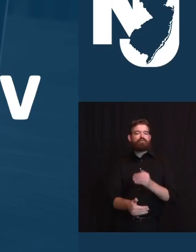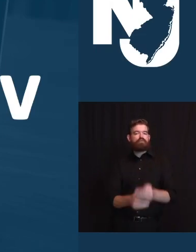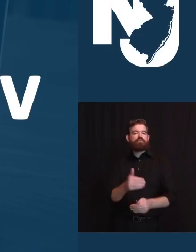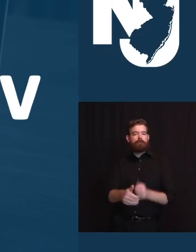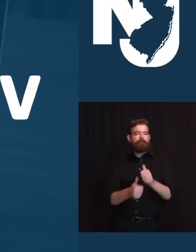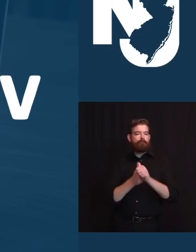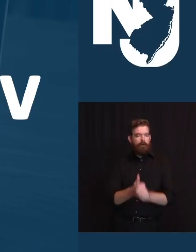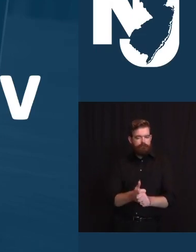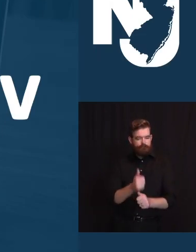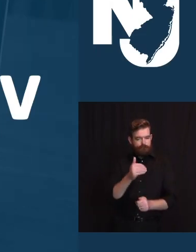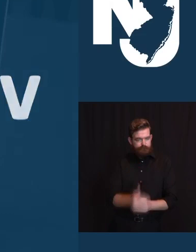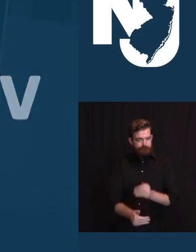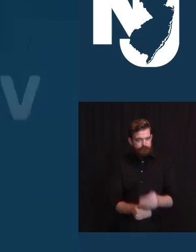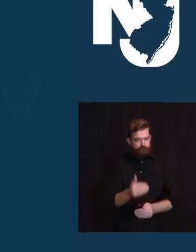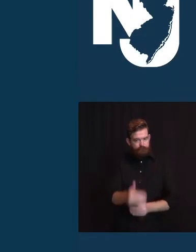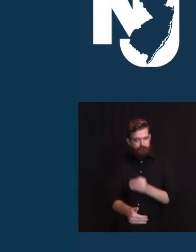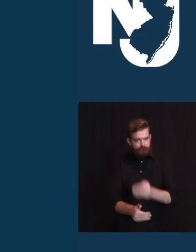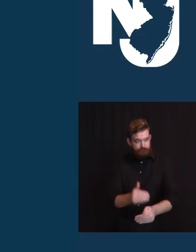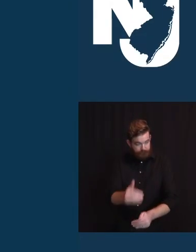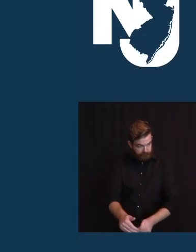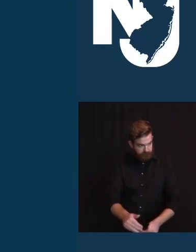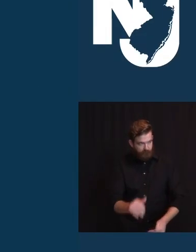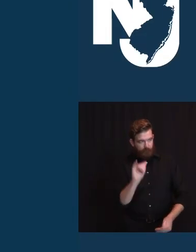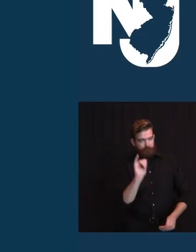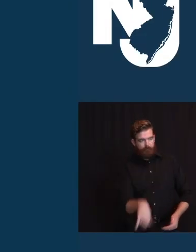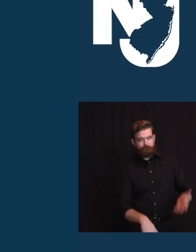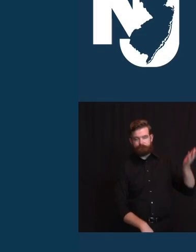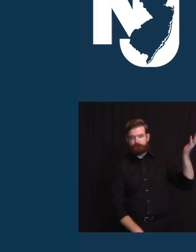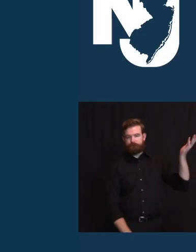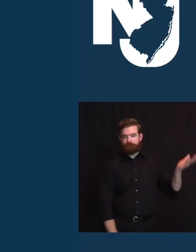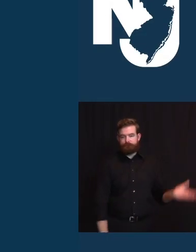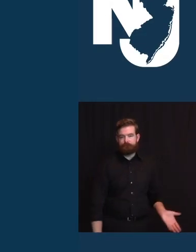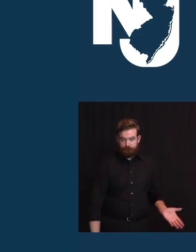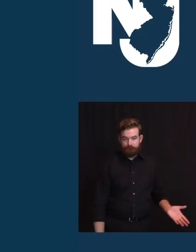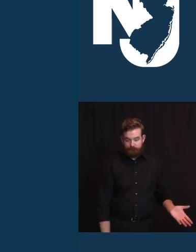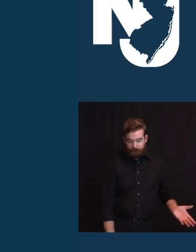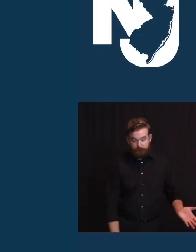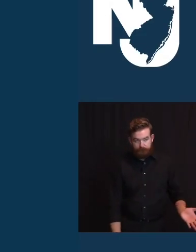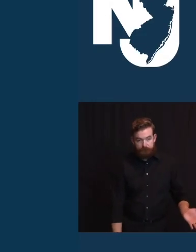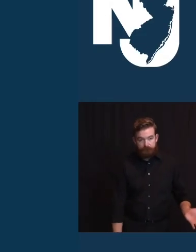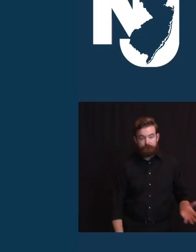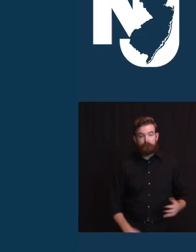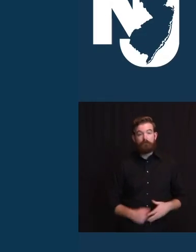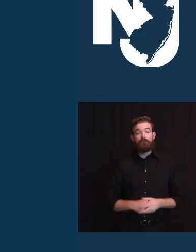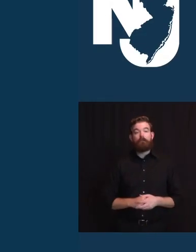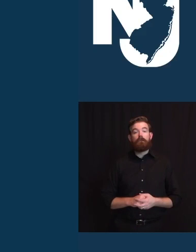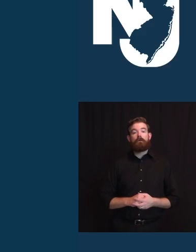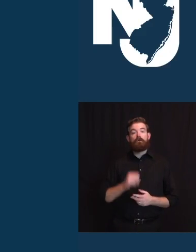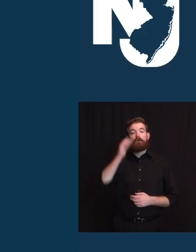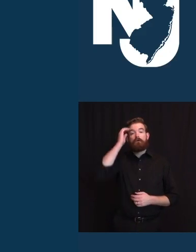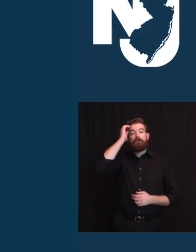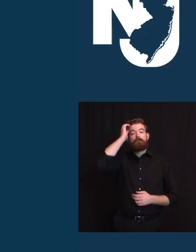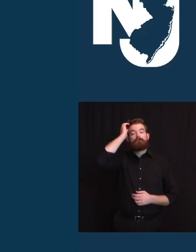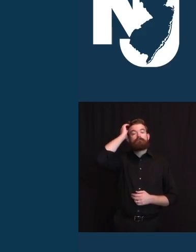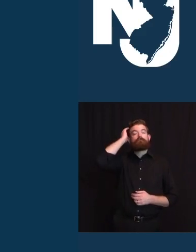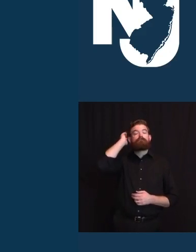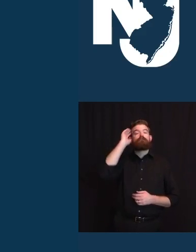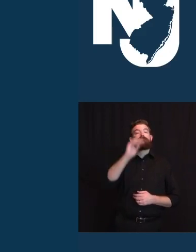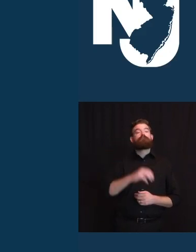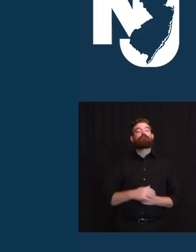the decision-making. If there is one confirmed case in school, the school can remain open.